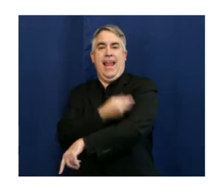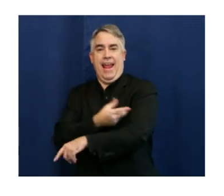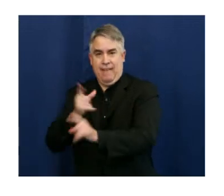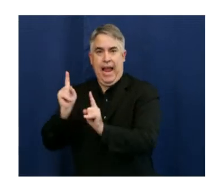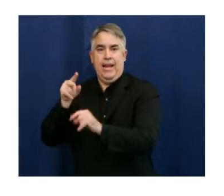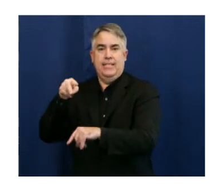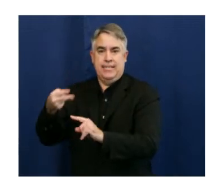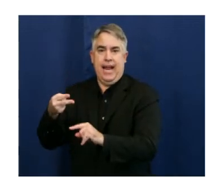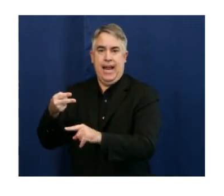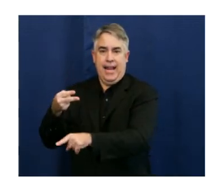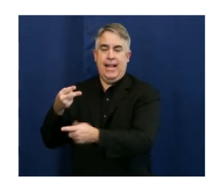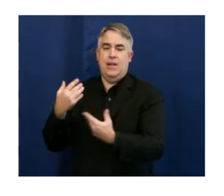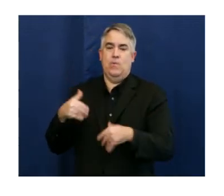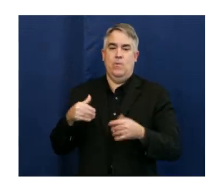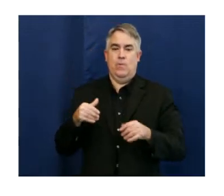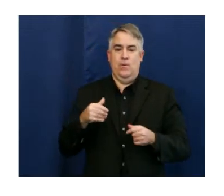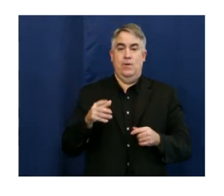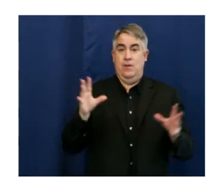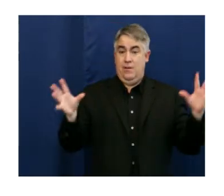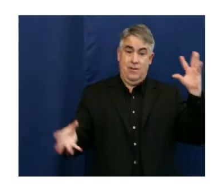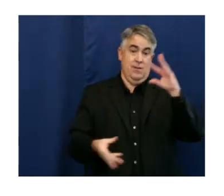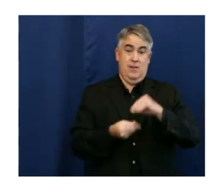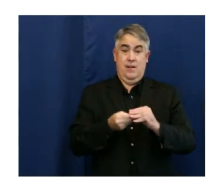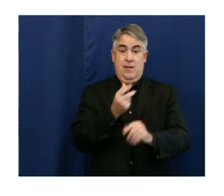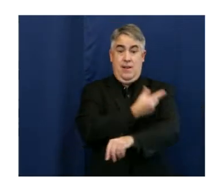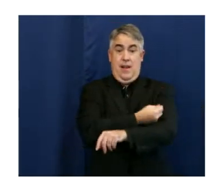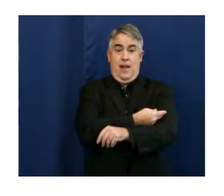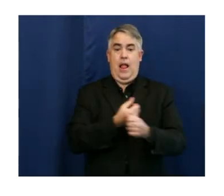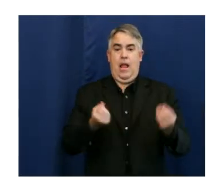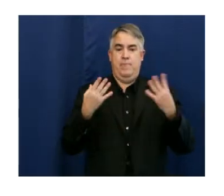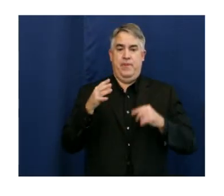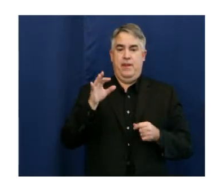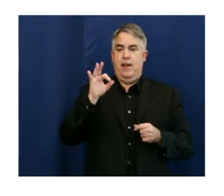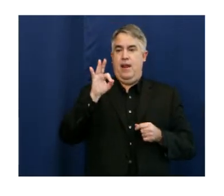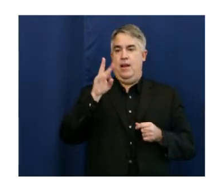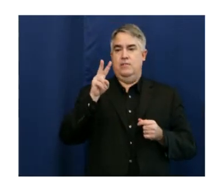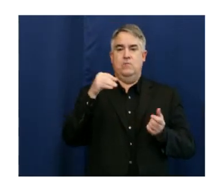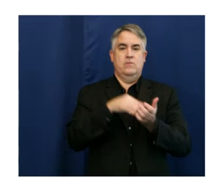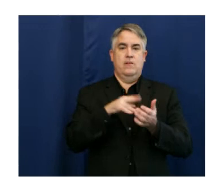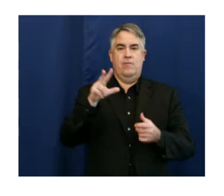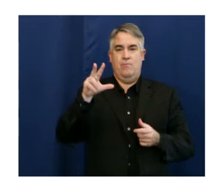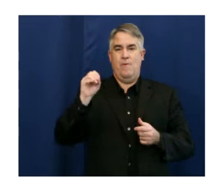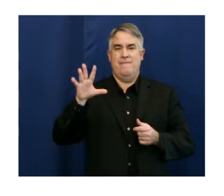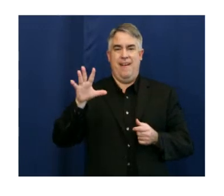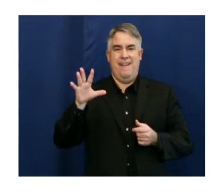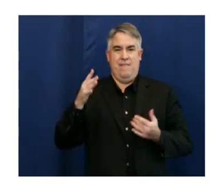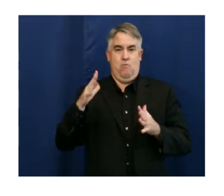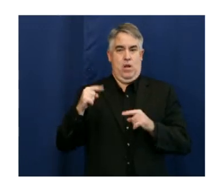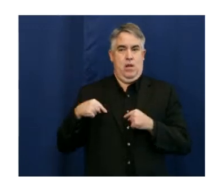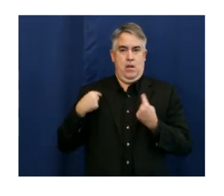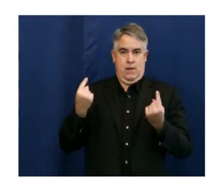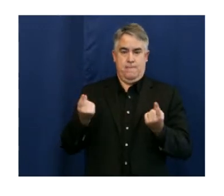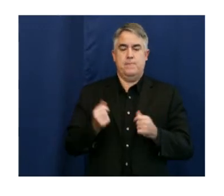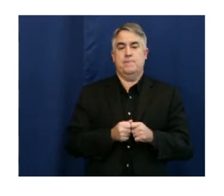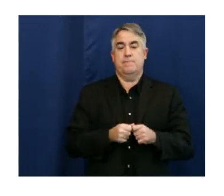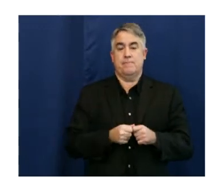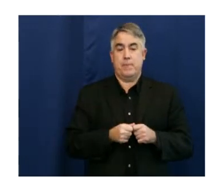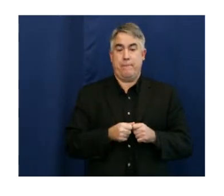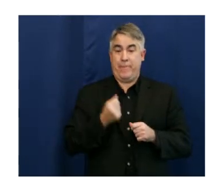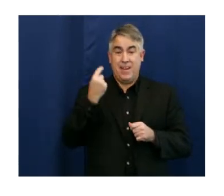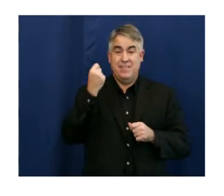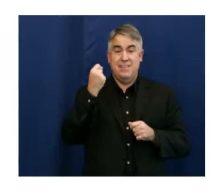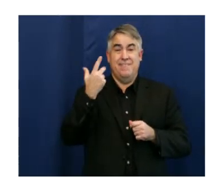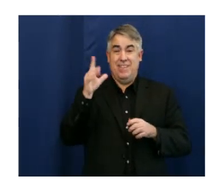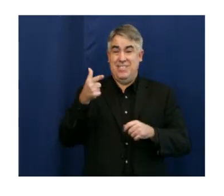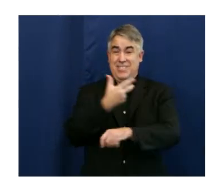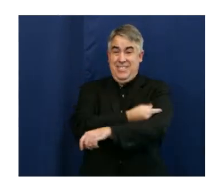delay, it is going to take time for this to catch up. And so we will provide you the information as we get it, and we're